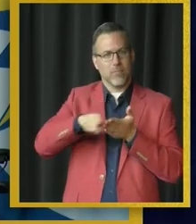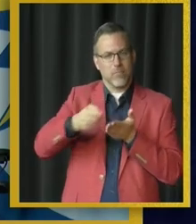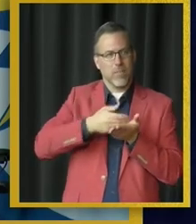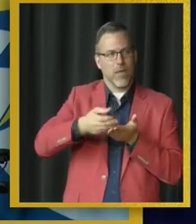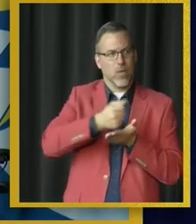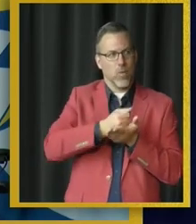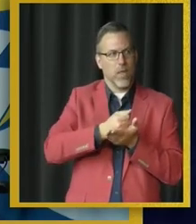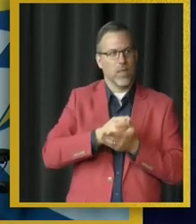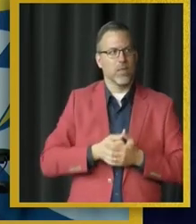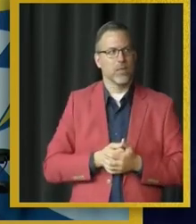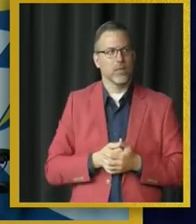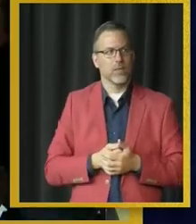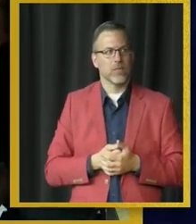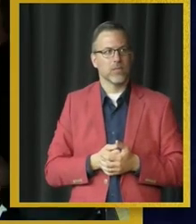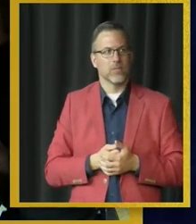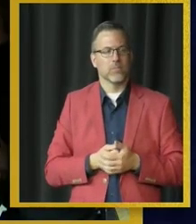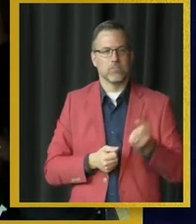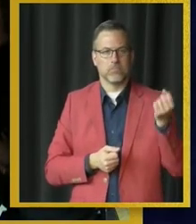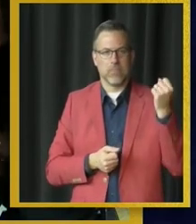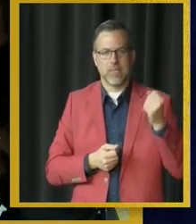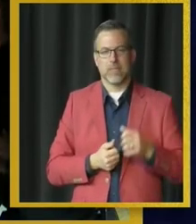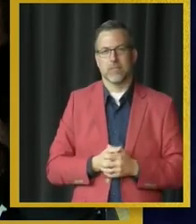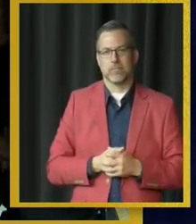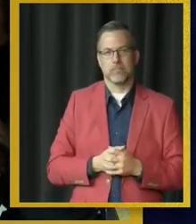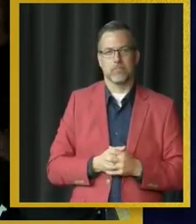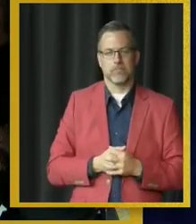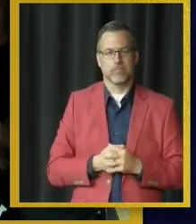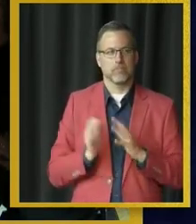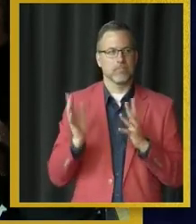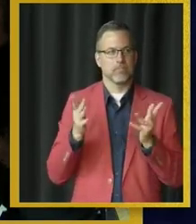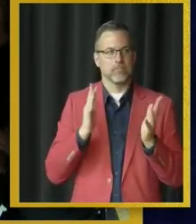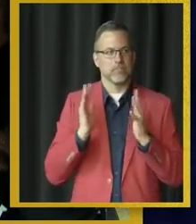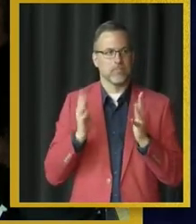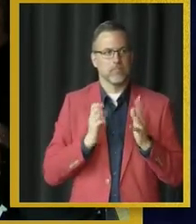benefits. Yes. Yes.